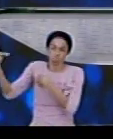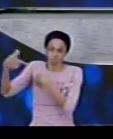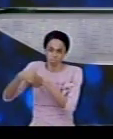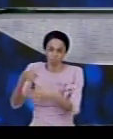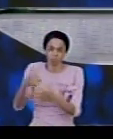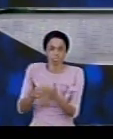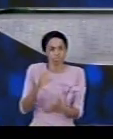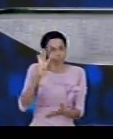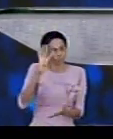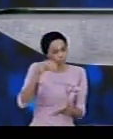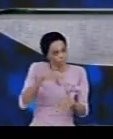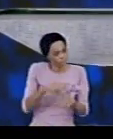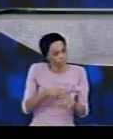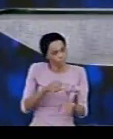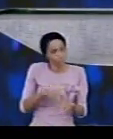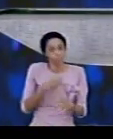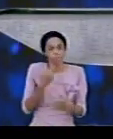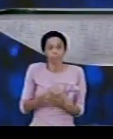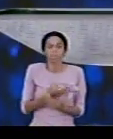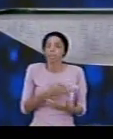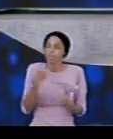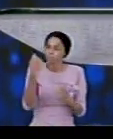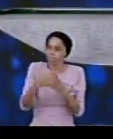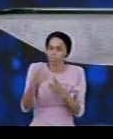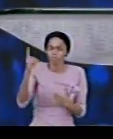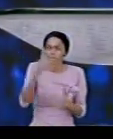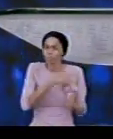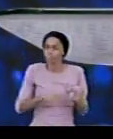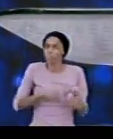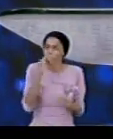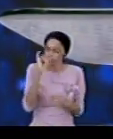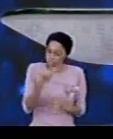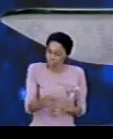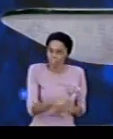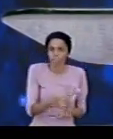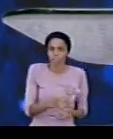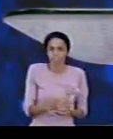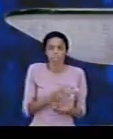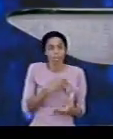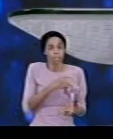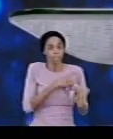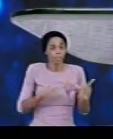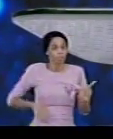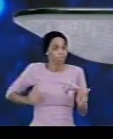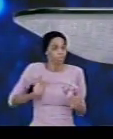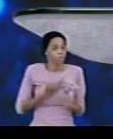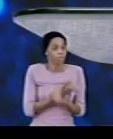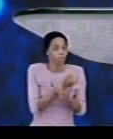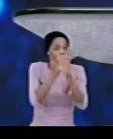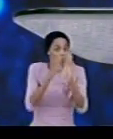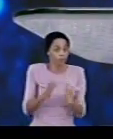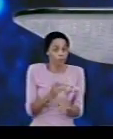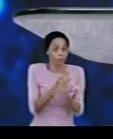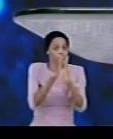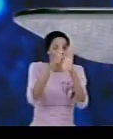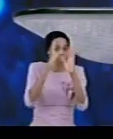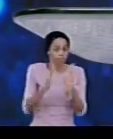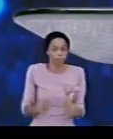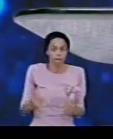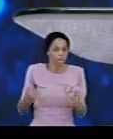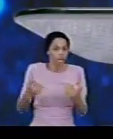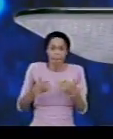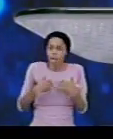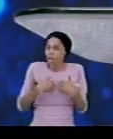the Lord is still there. And the Lord, our Savior, Redeemer, has not